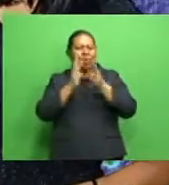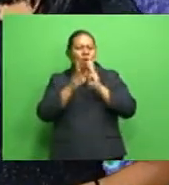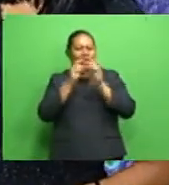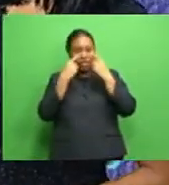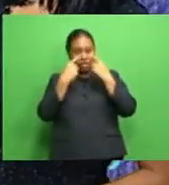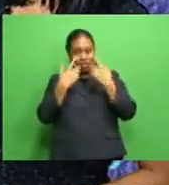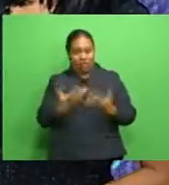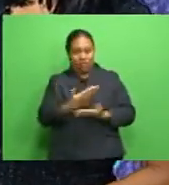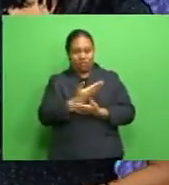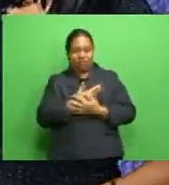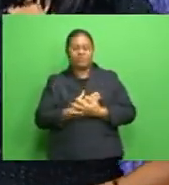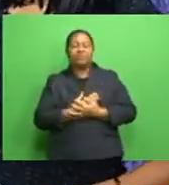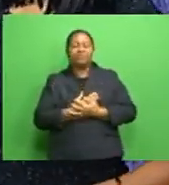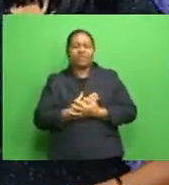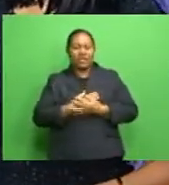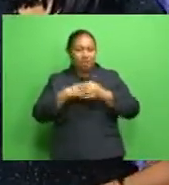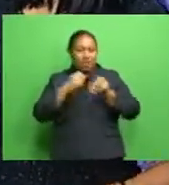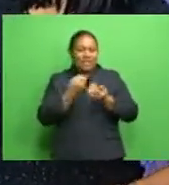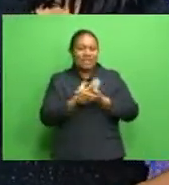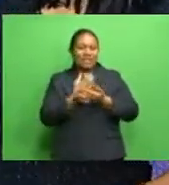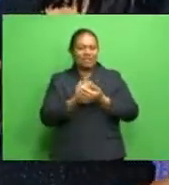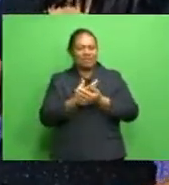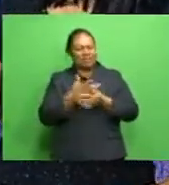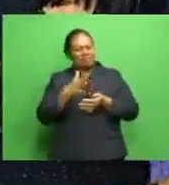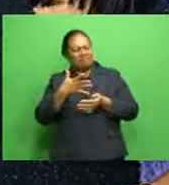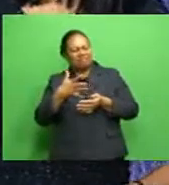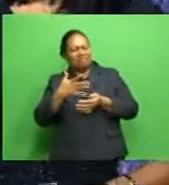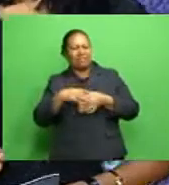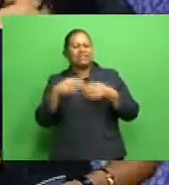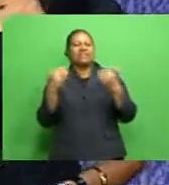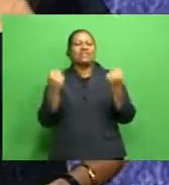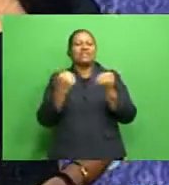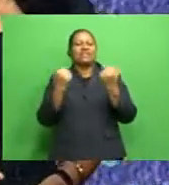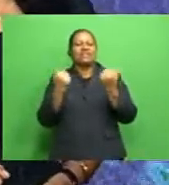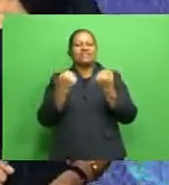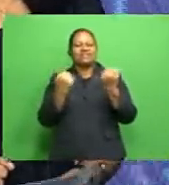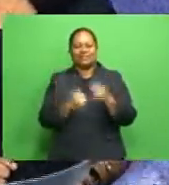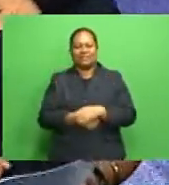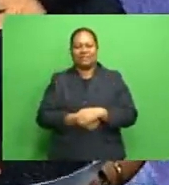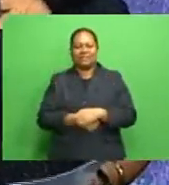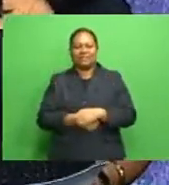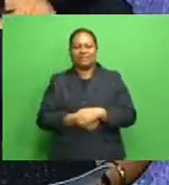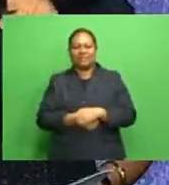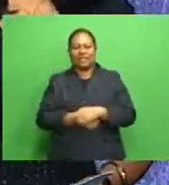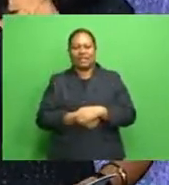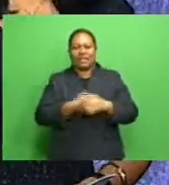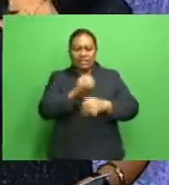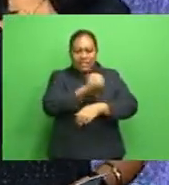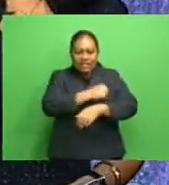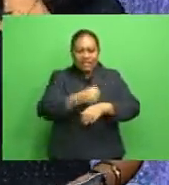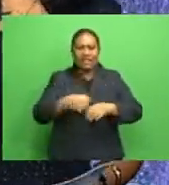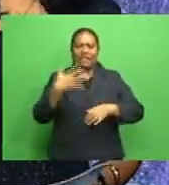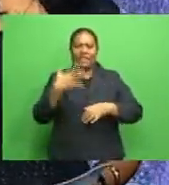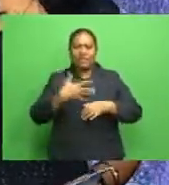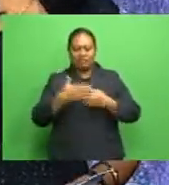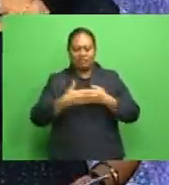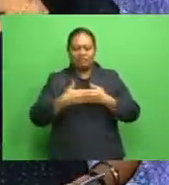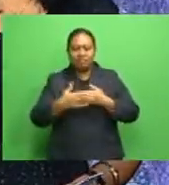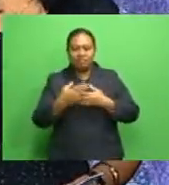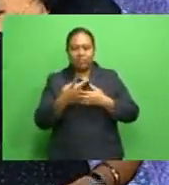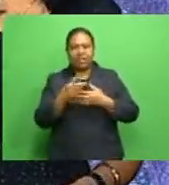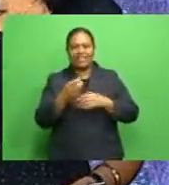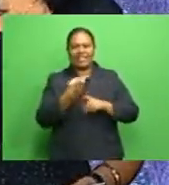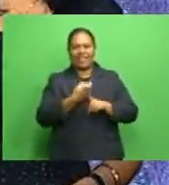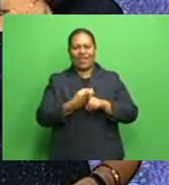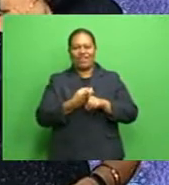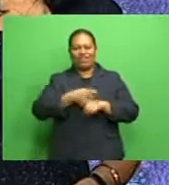well. Savu Savu will get quite cool here. At sea, southeast winds 15 to 20 knots, moderate